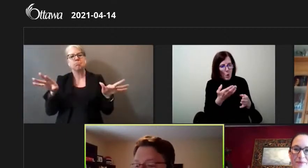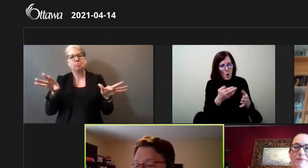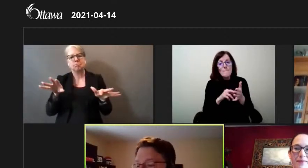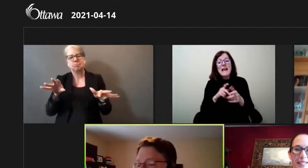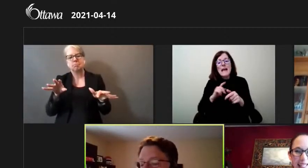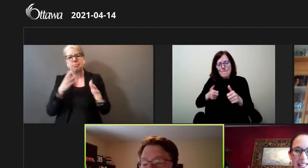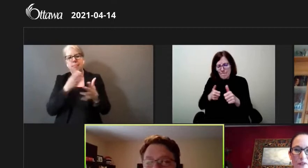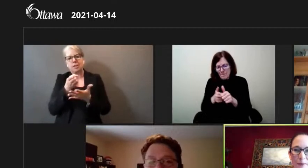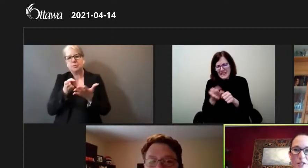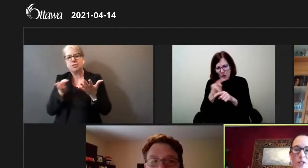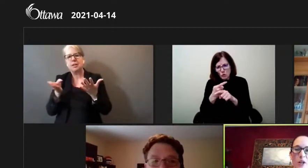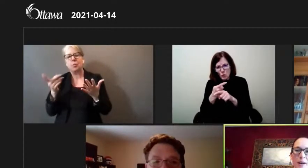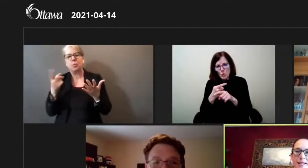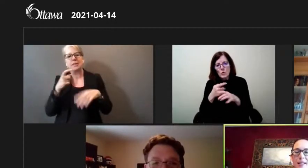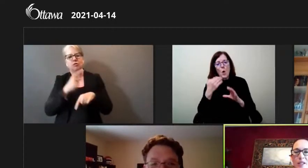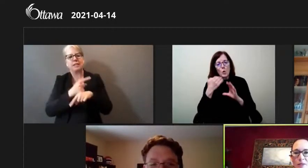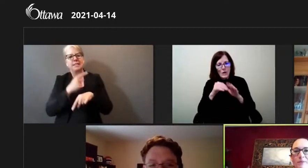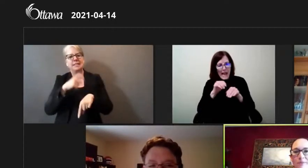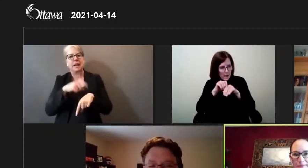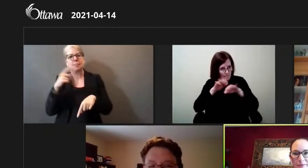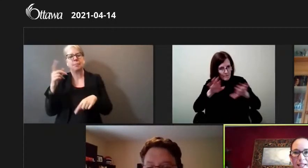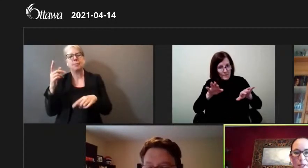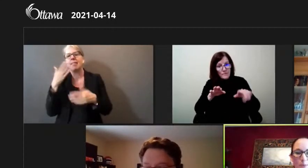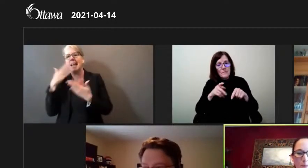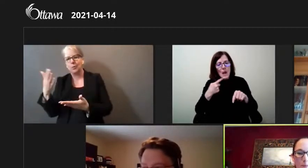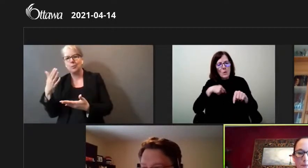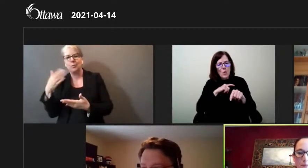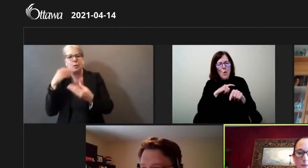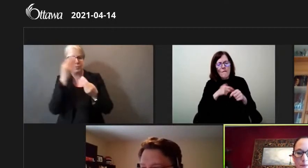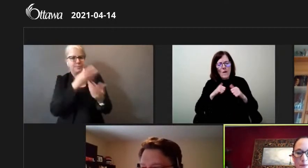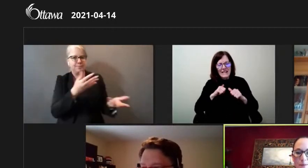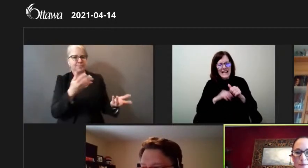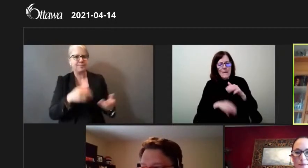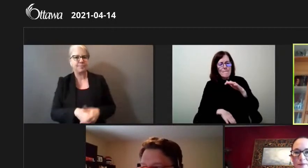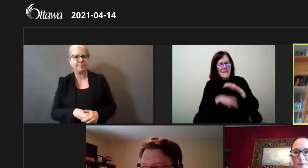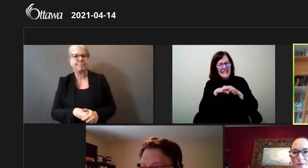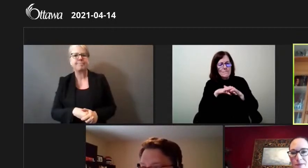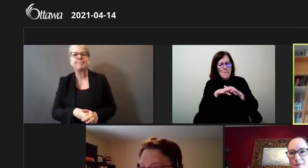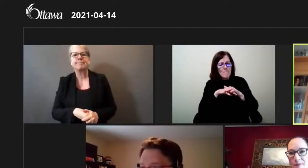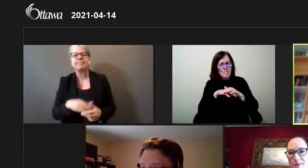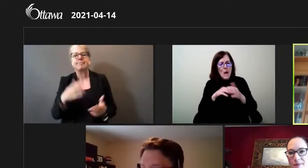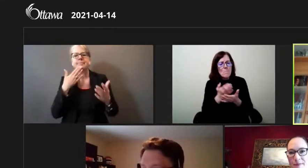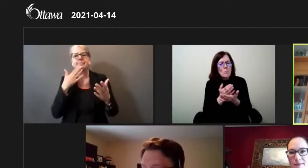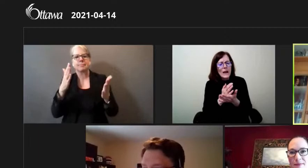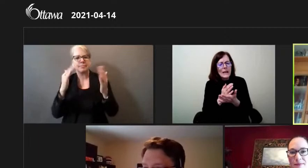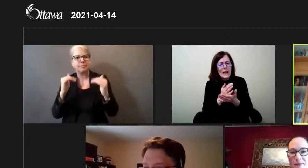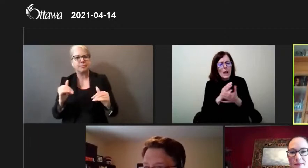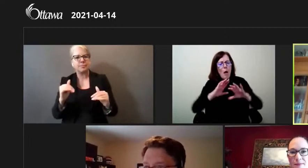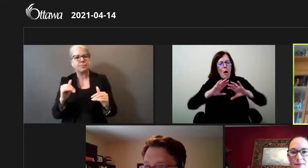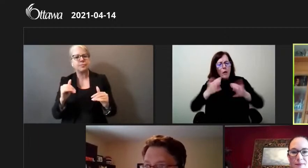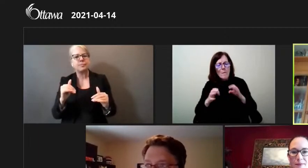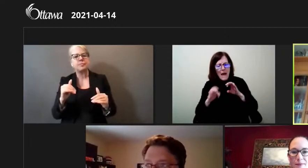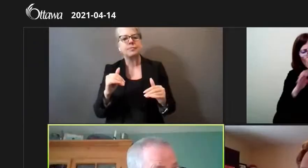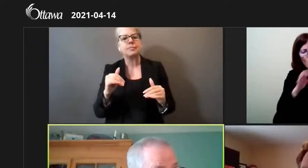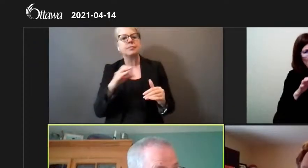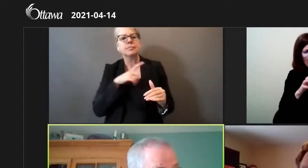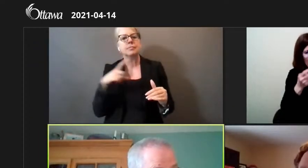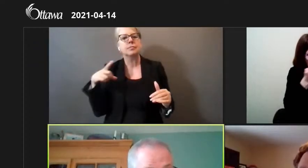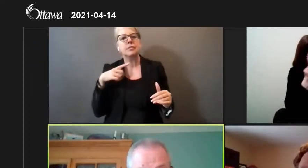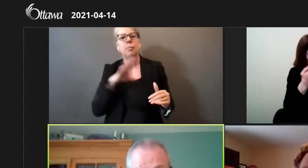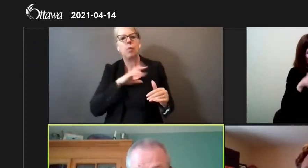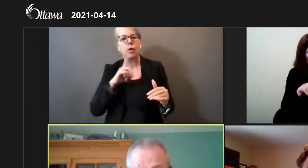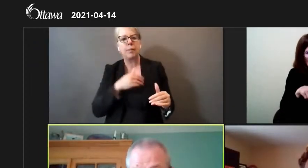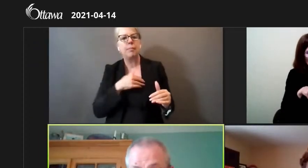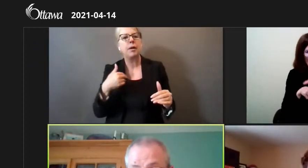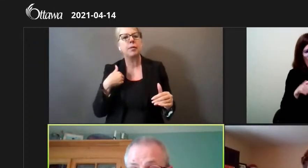time. Thank you very much, Doctor. I'll pass that along. Okay. Thank you. Next up is Councillor and Board Member